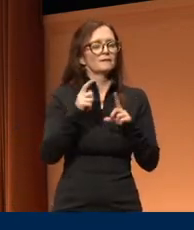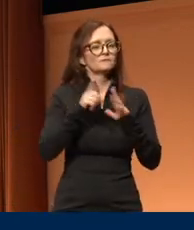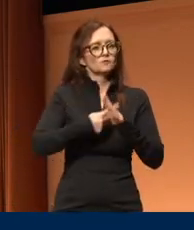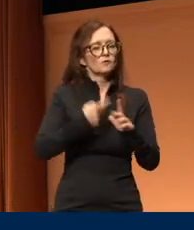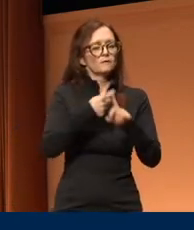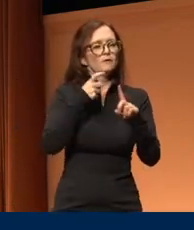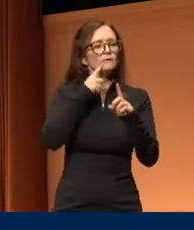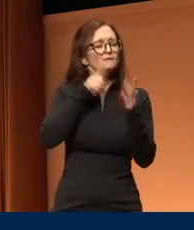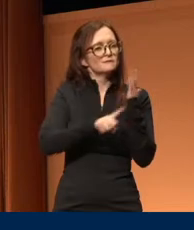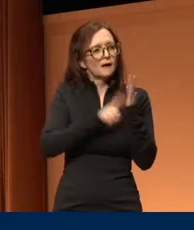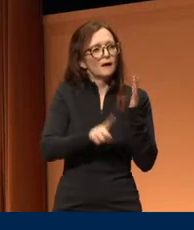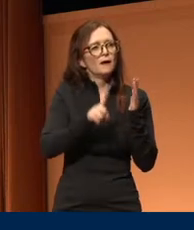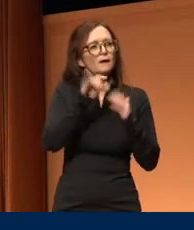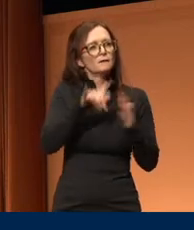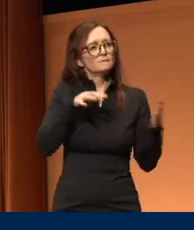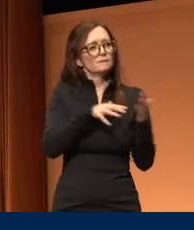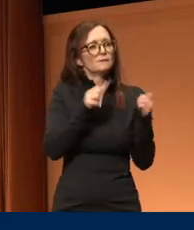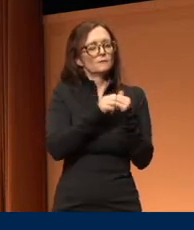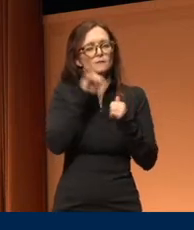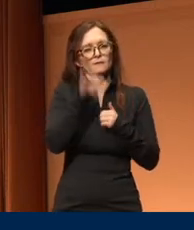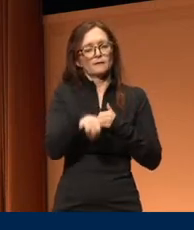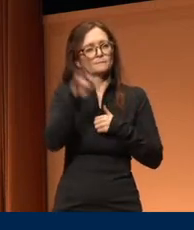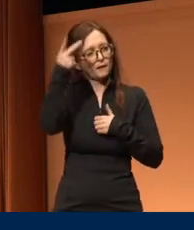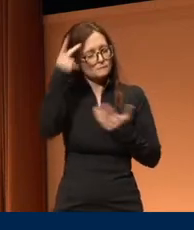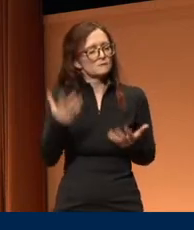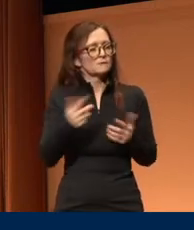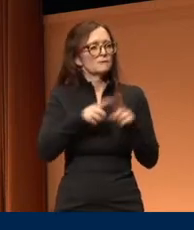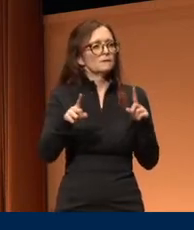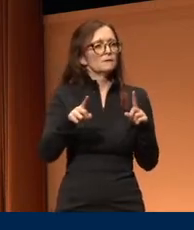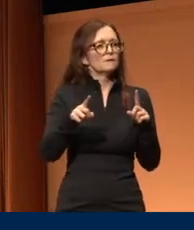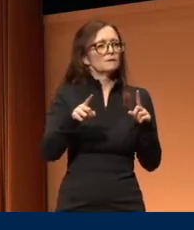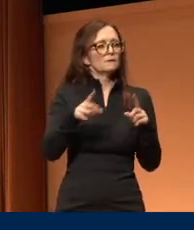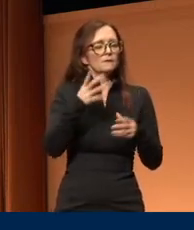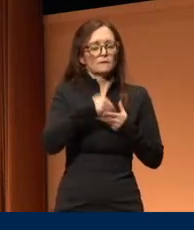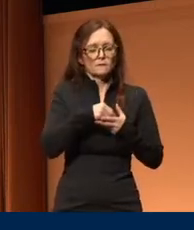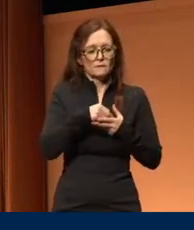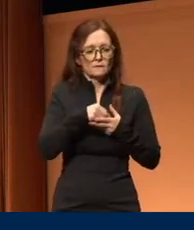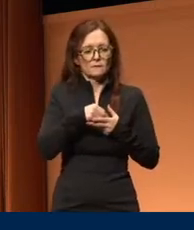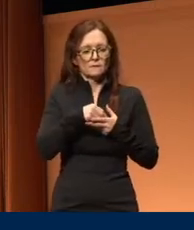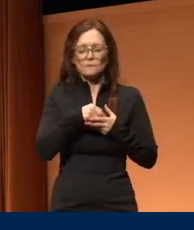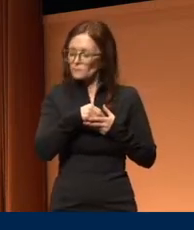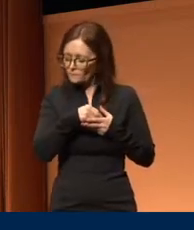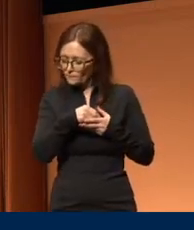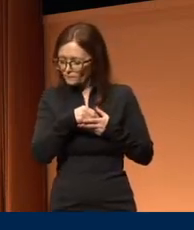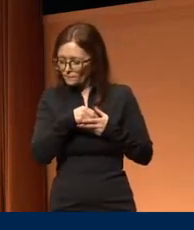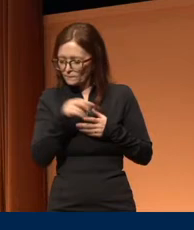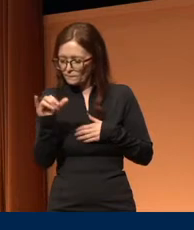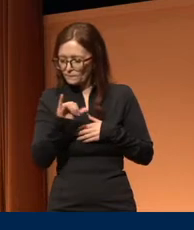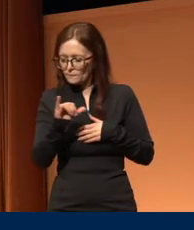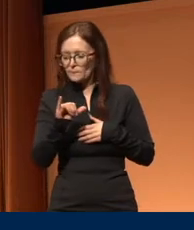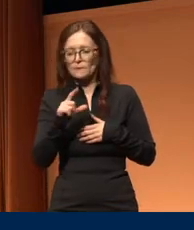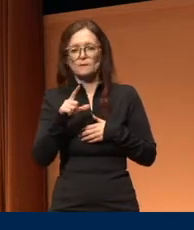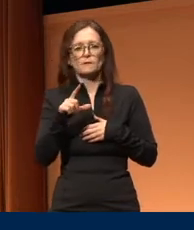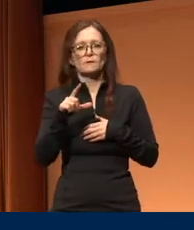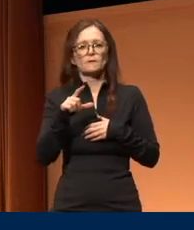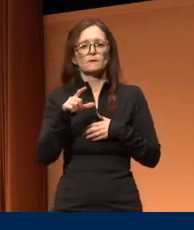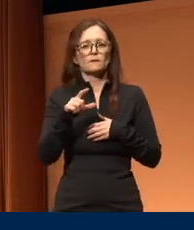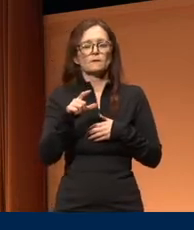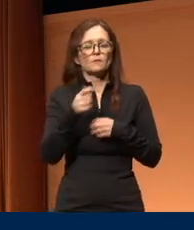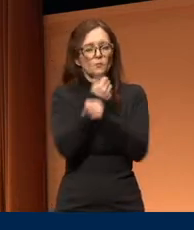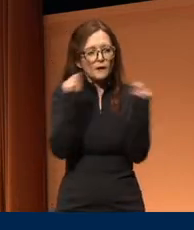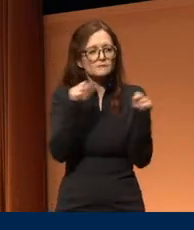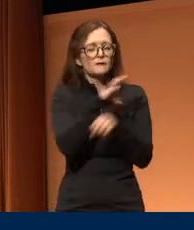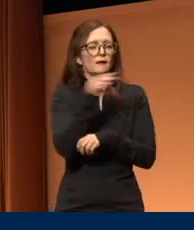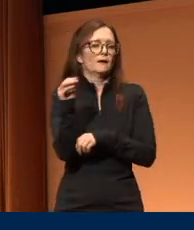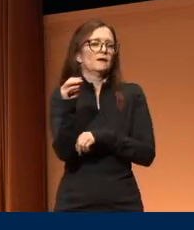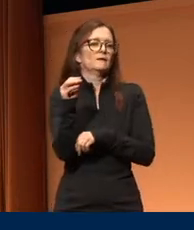study similar to that of, say, comparative politics, and uses some of its methods, such as observations and interviews, among